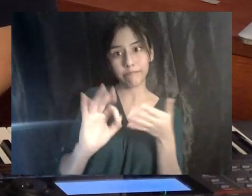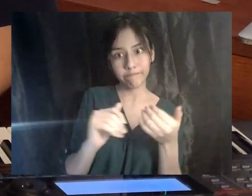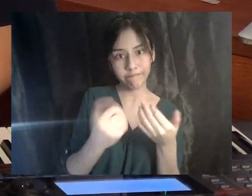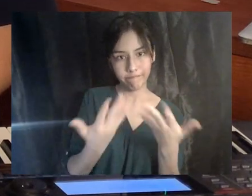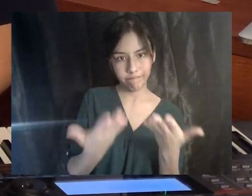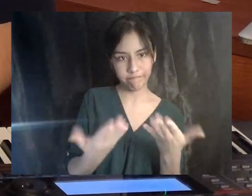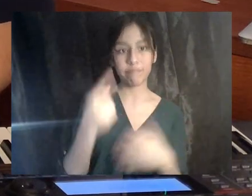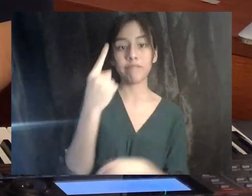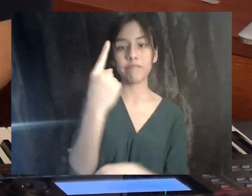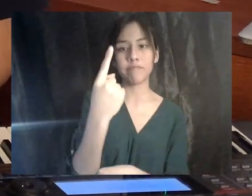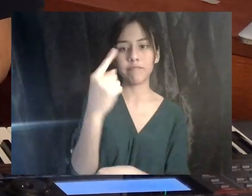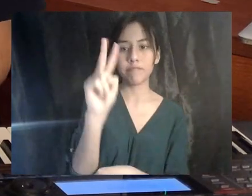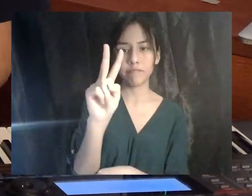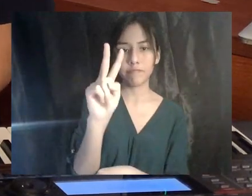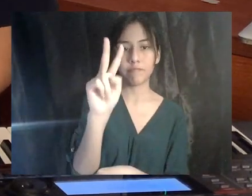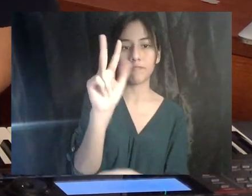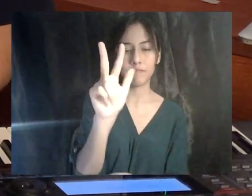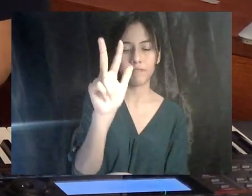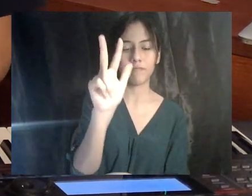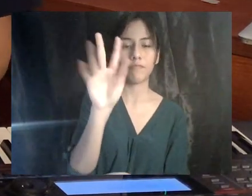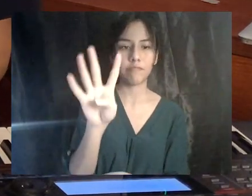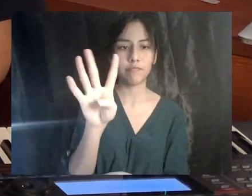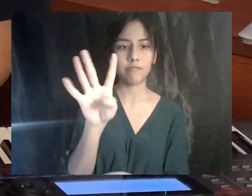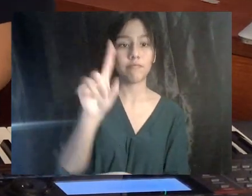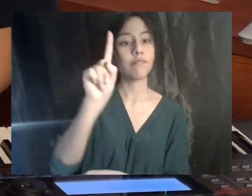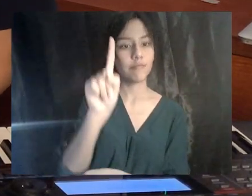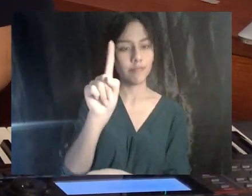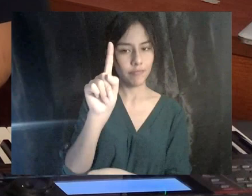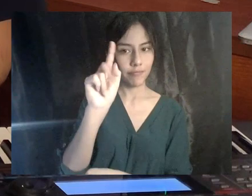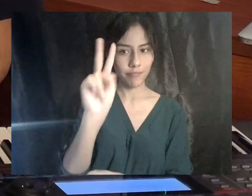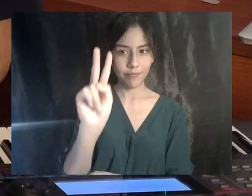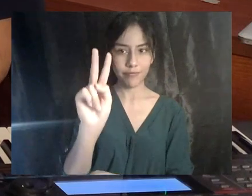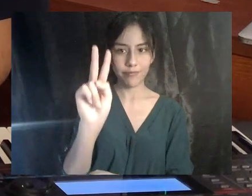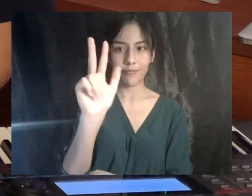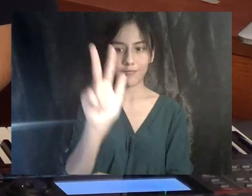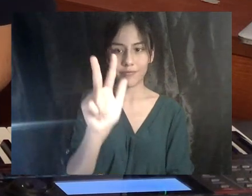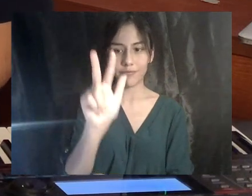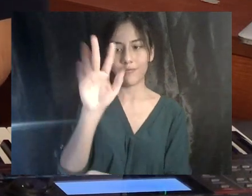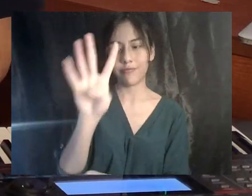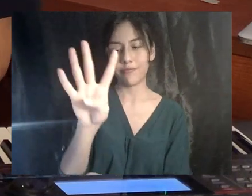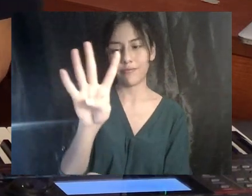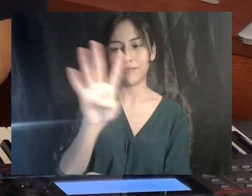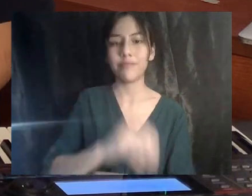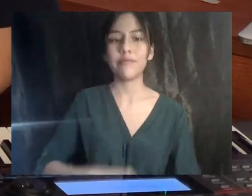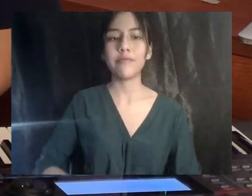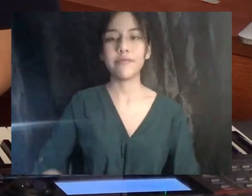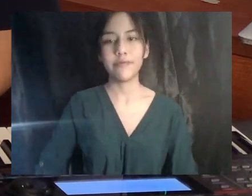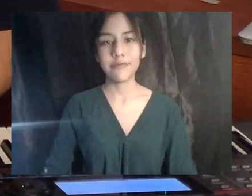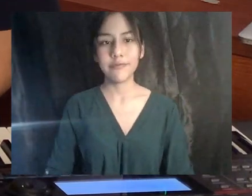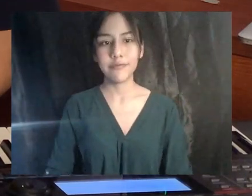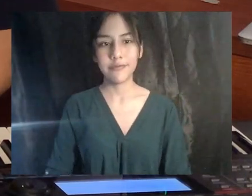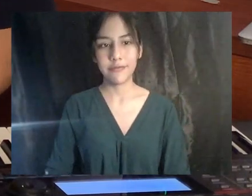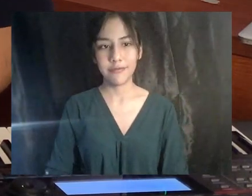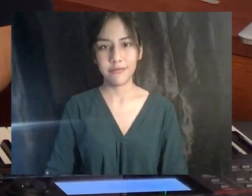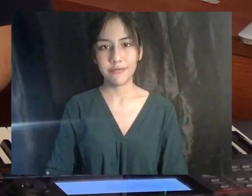like this. 1, 2, 3, 4. 1, 2, 3,